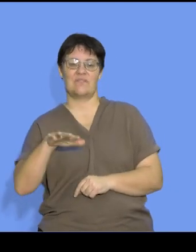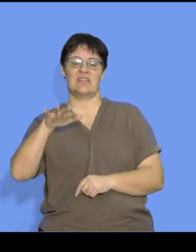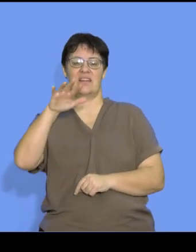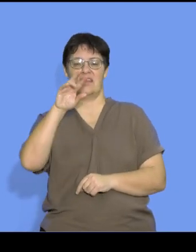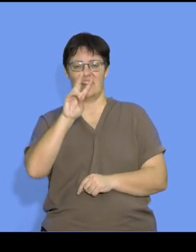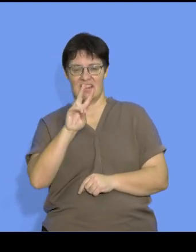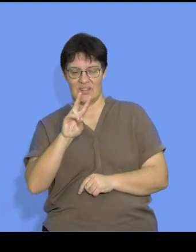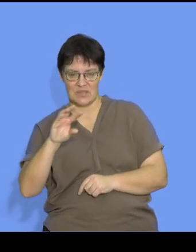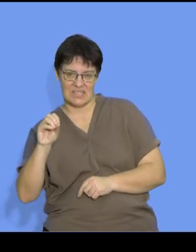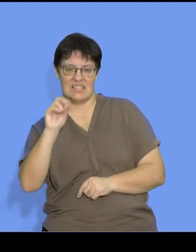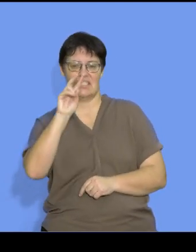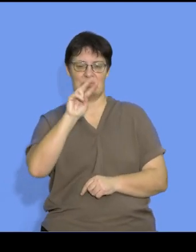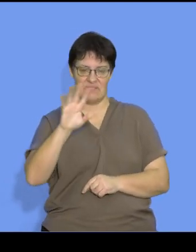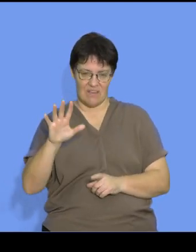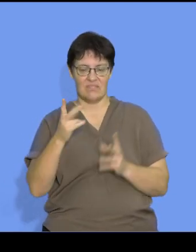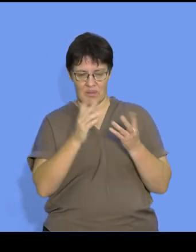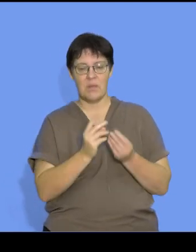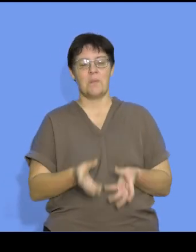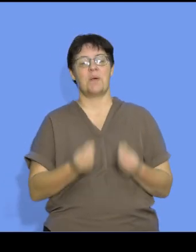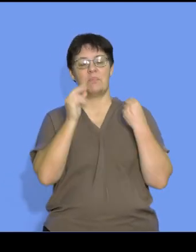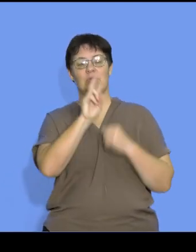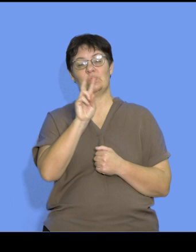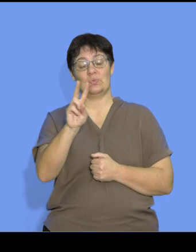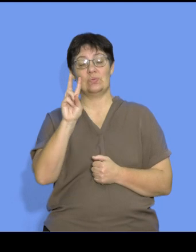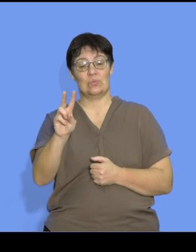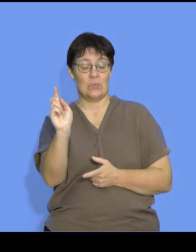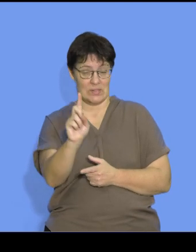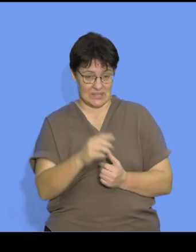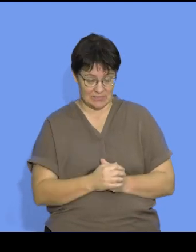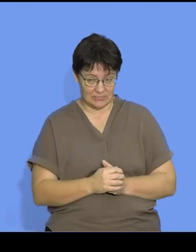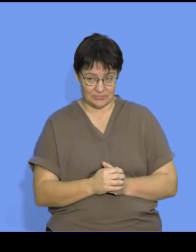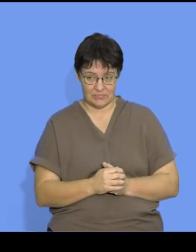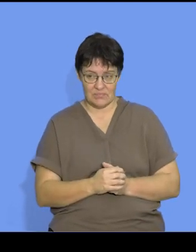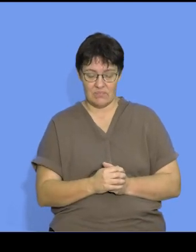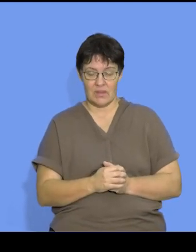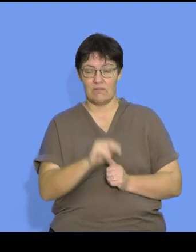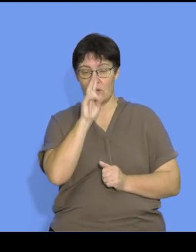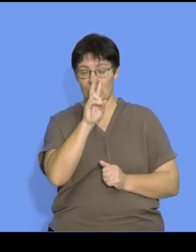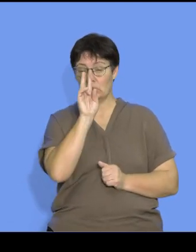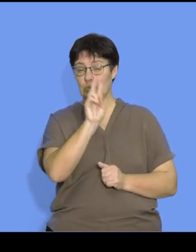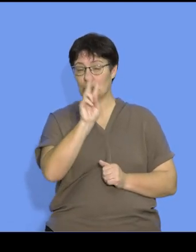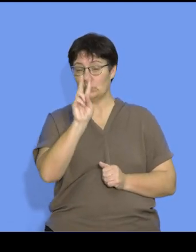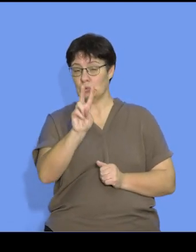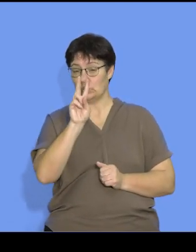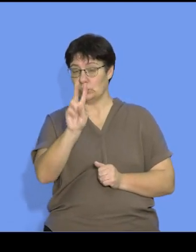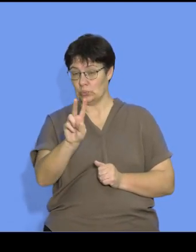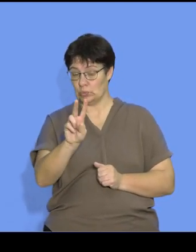222nd letter would be. So if I look at the number